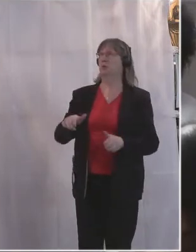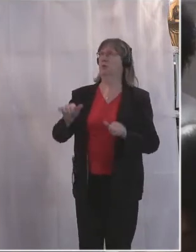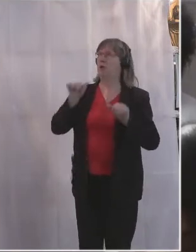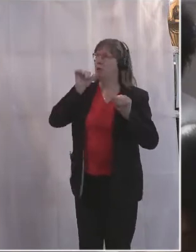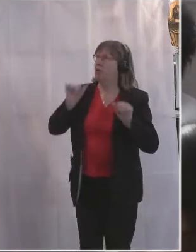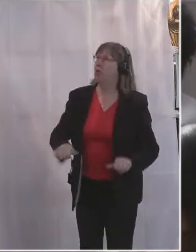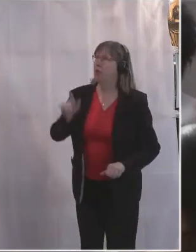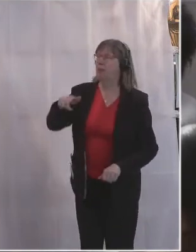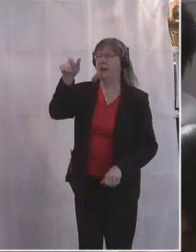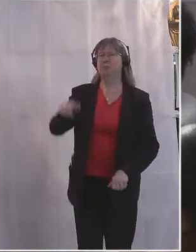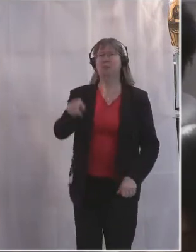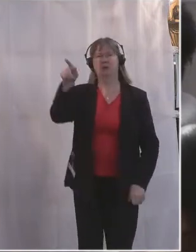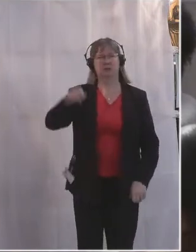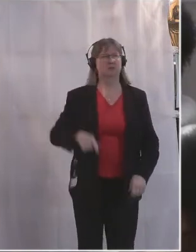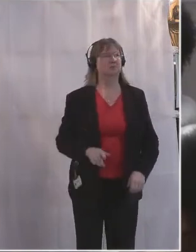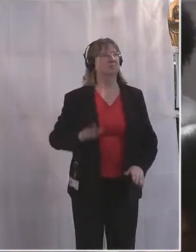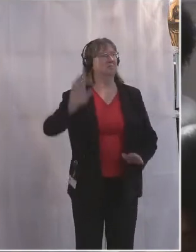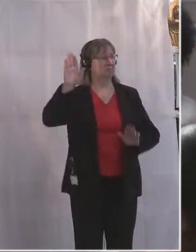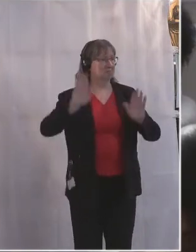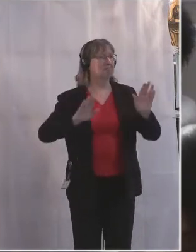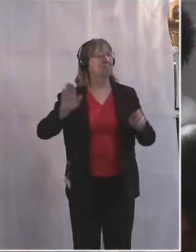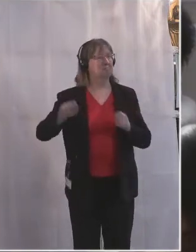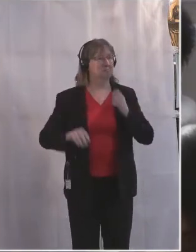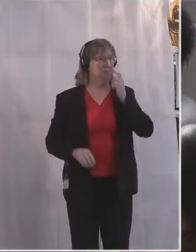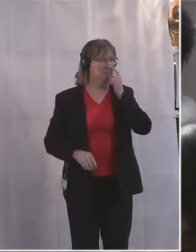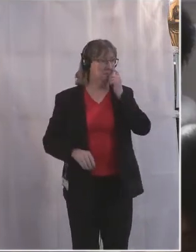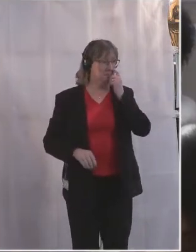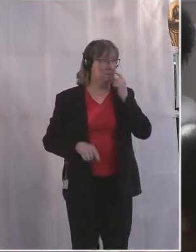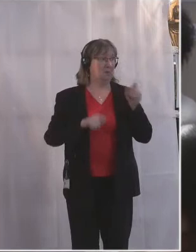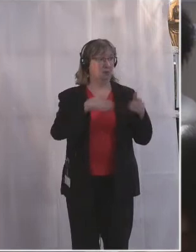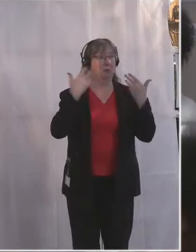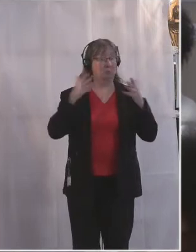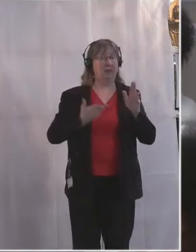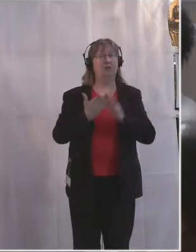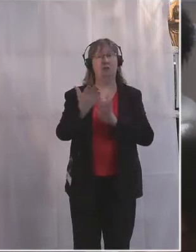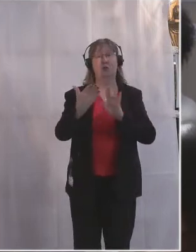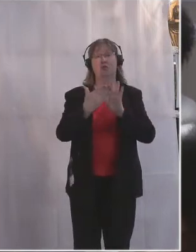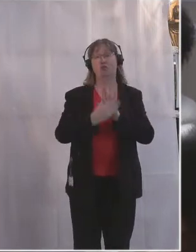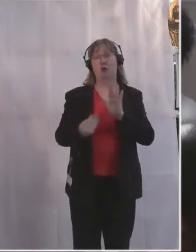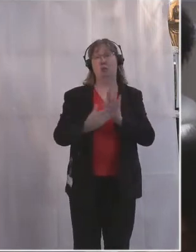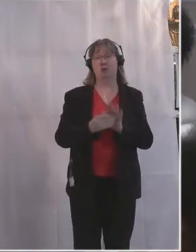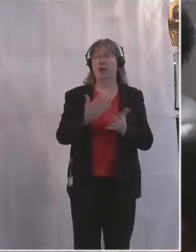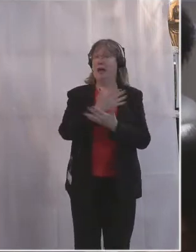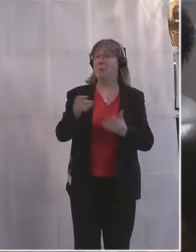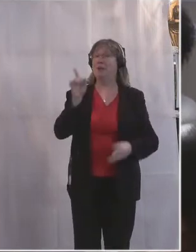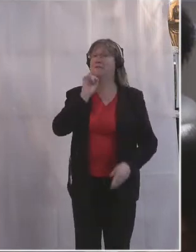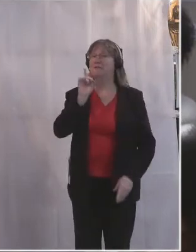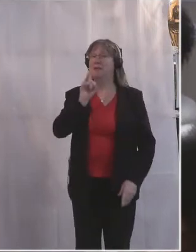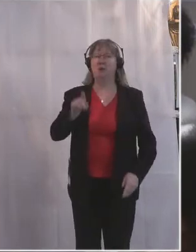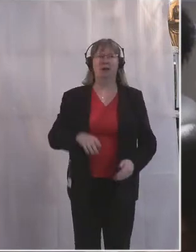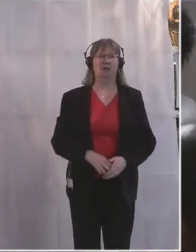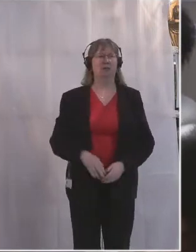So a good chunk of people. And for those people who have had role models, how many of them have been female?